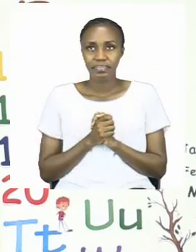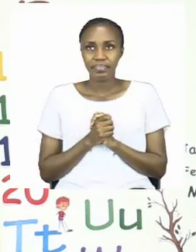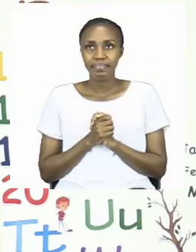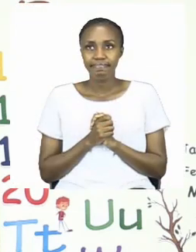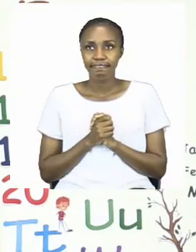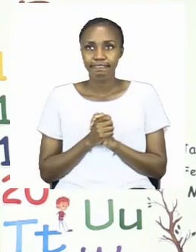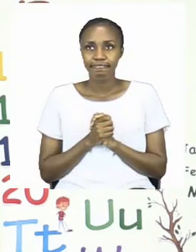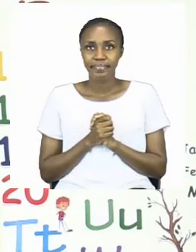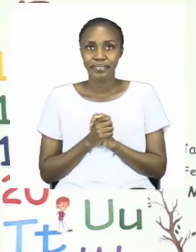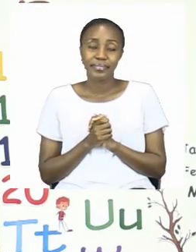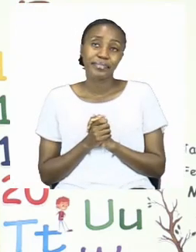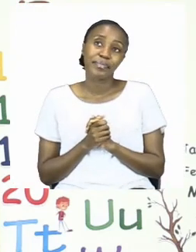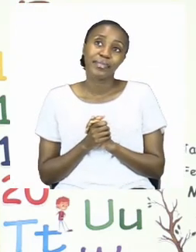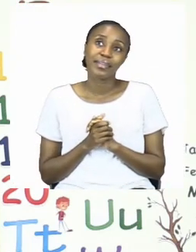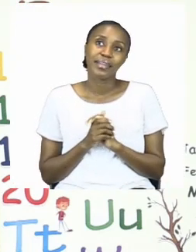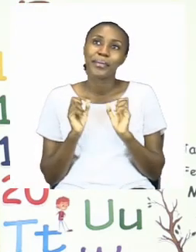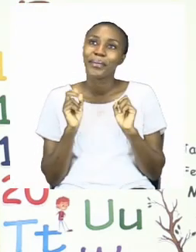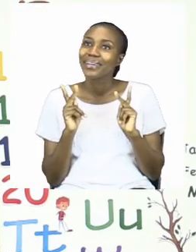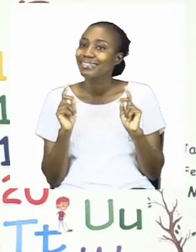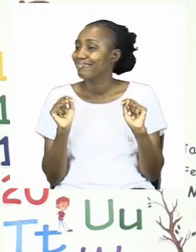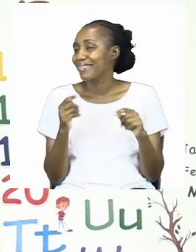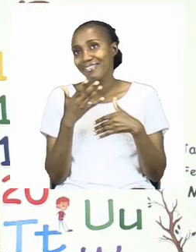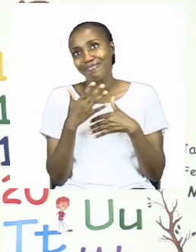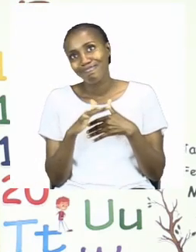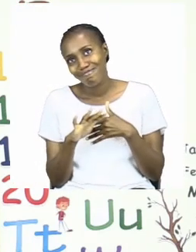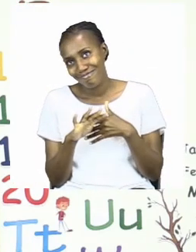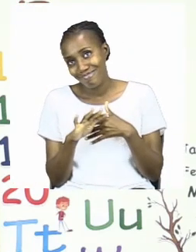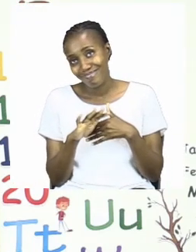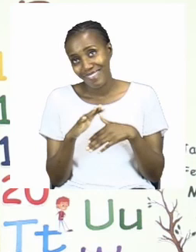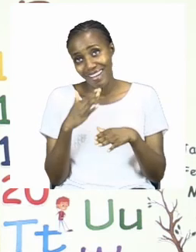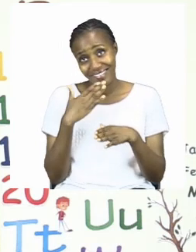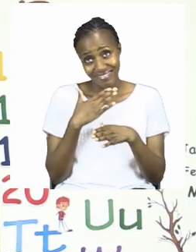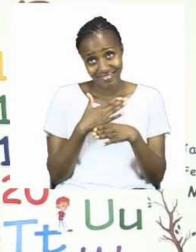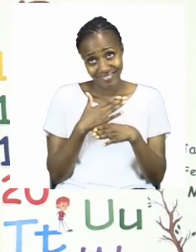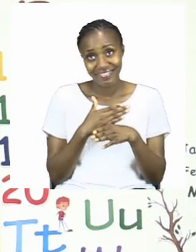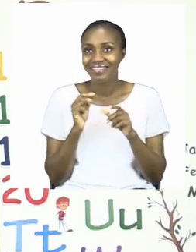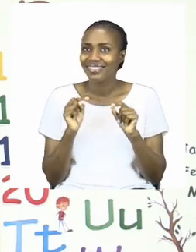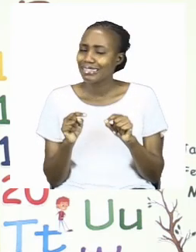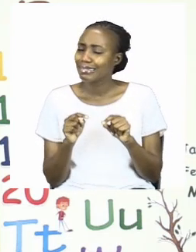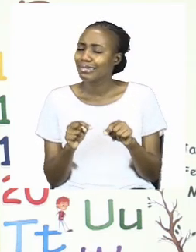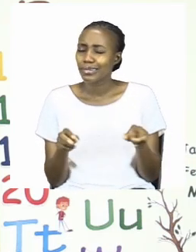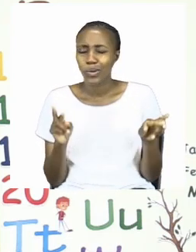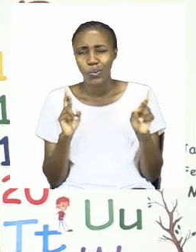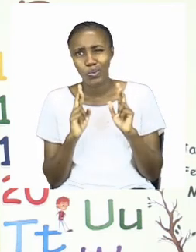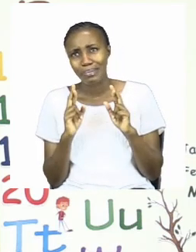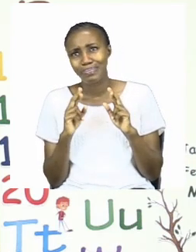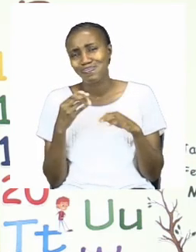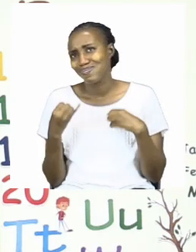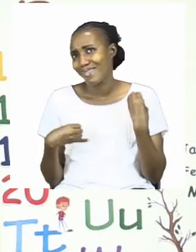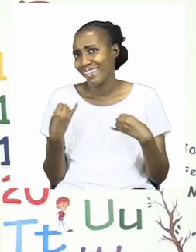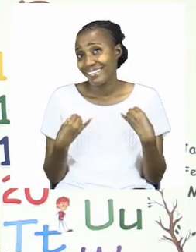Boys and girls, we have now come to the end of our lesson, and I hope you had fun. Remember, if you